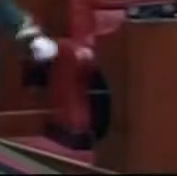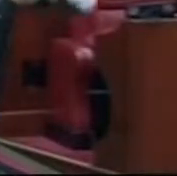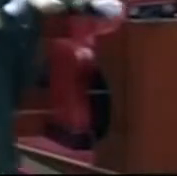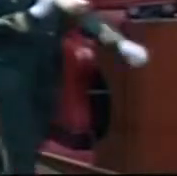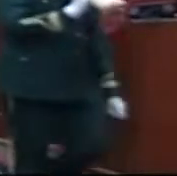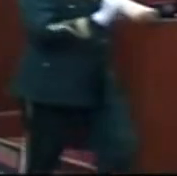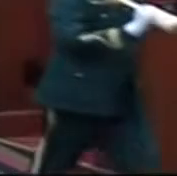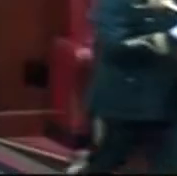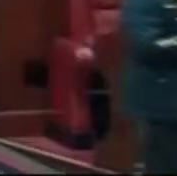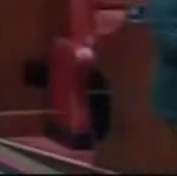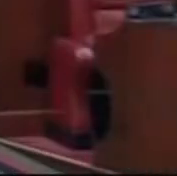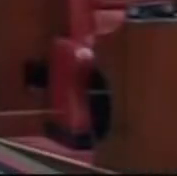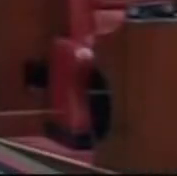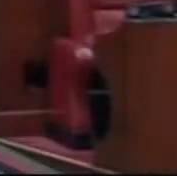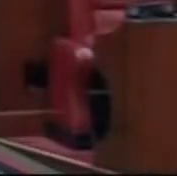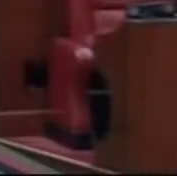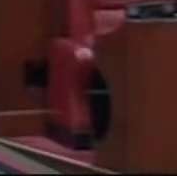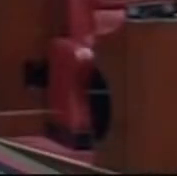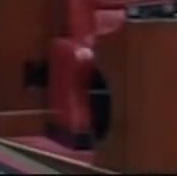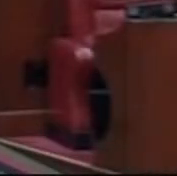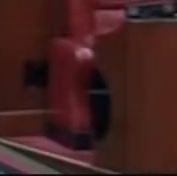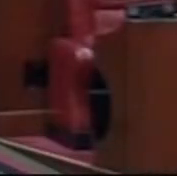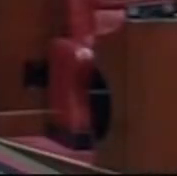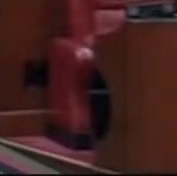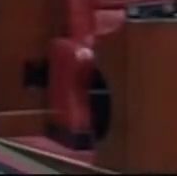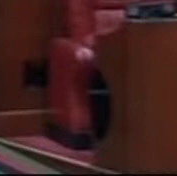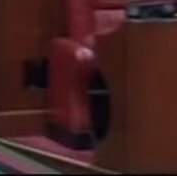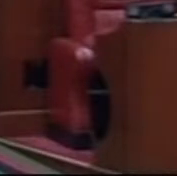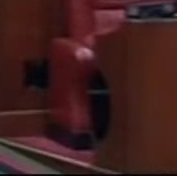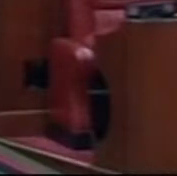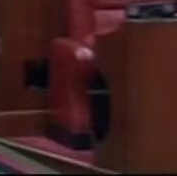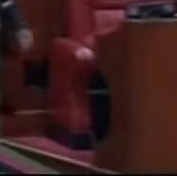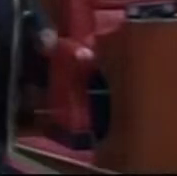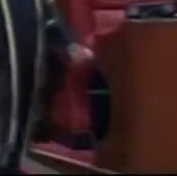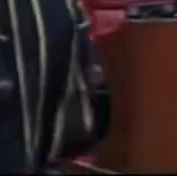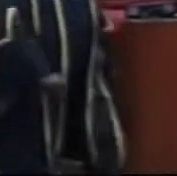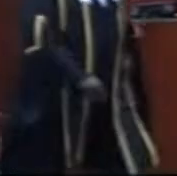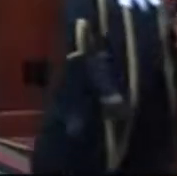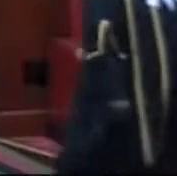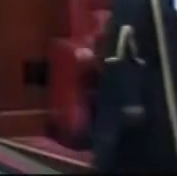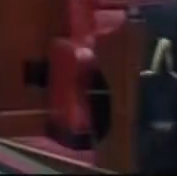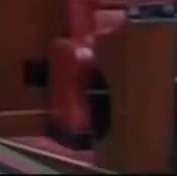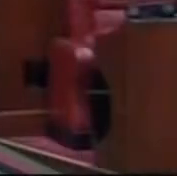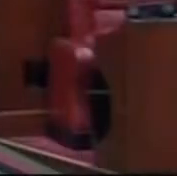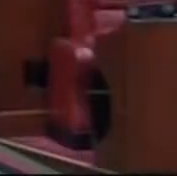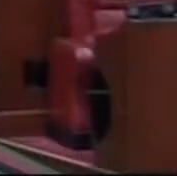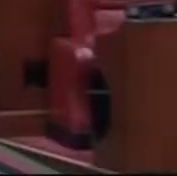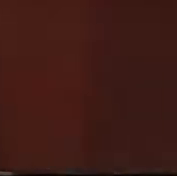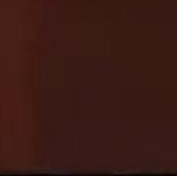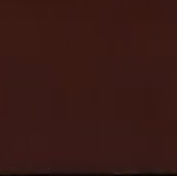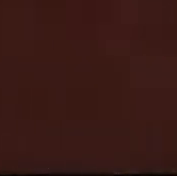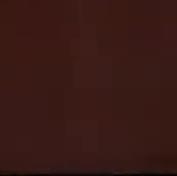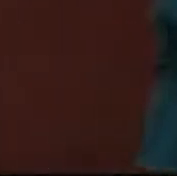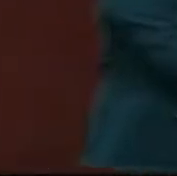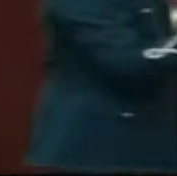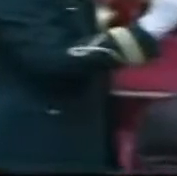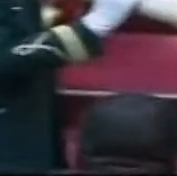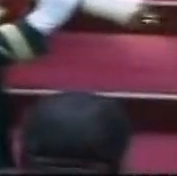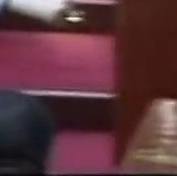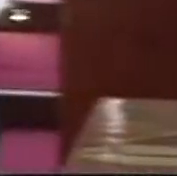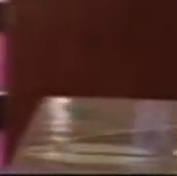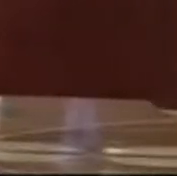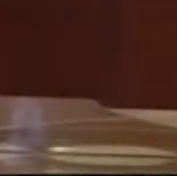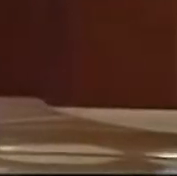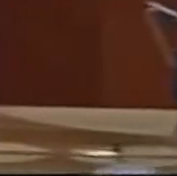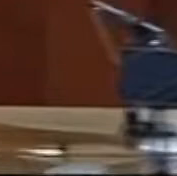The Speaker of the National Assembly, Honorable Justin Muturi, has just stepped into the chamber, and I'll now hand over for the live broadcast. Enjoy